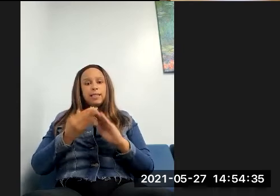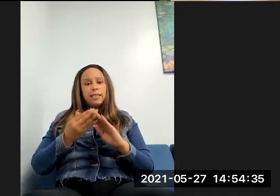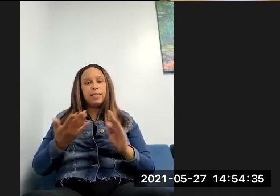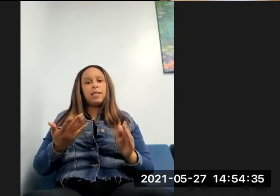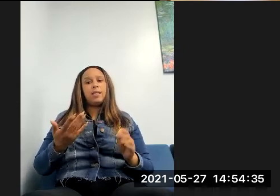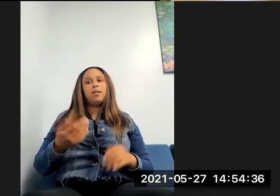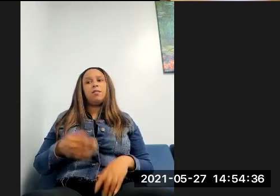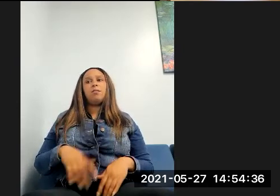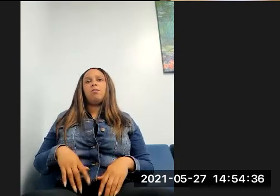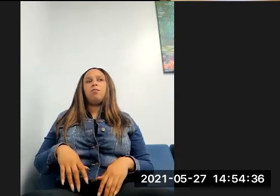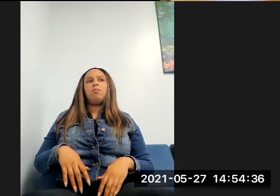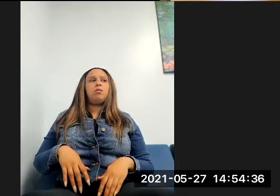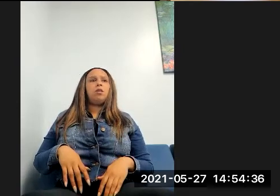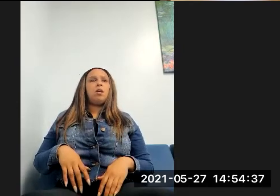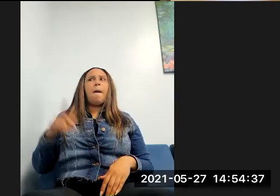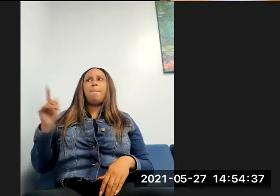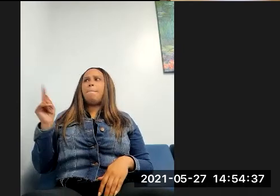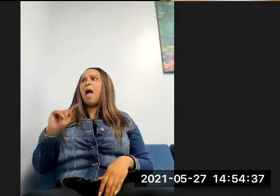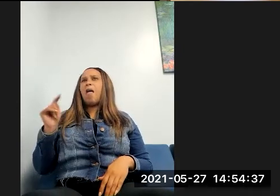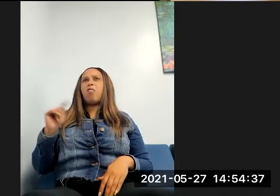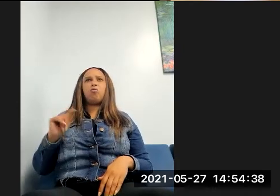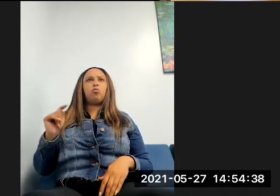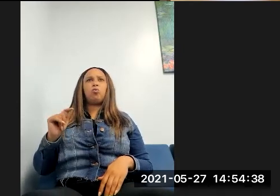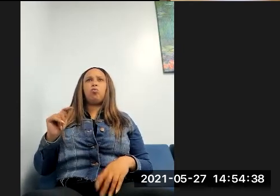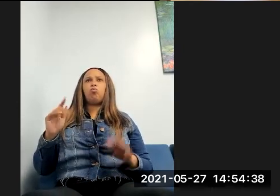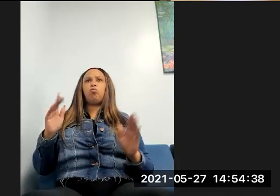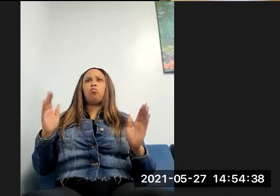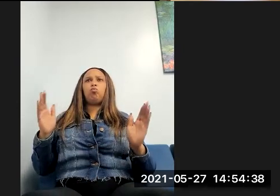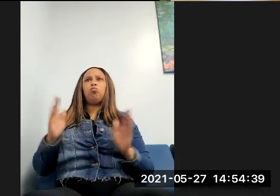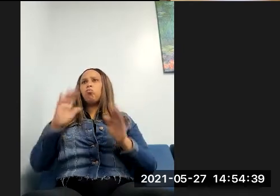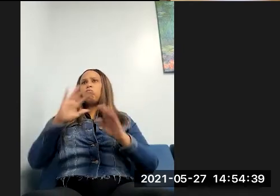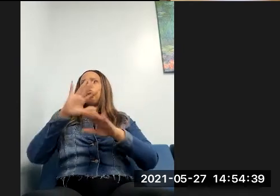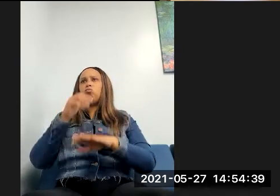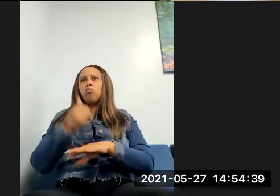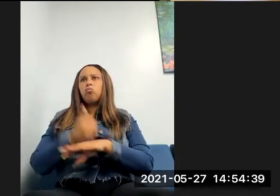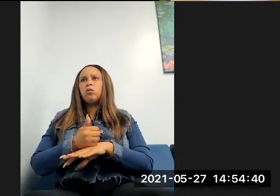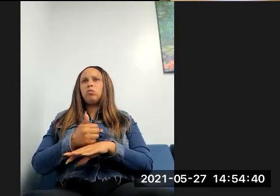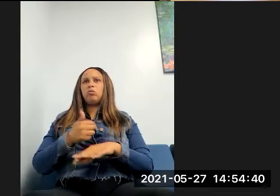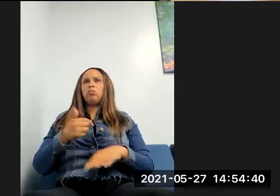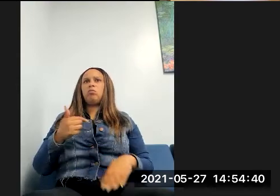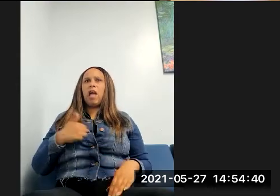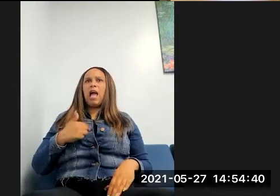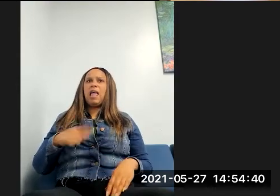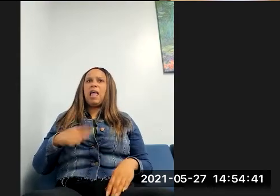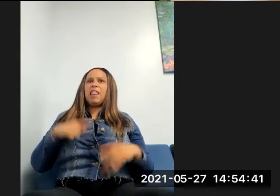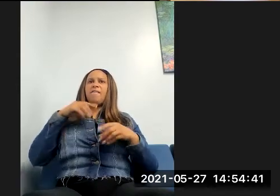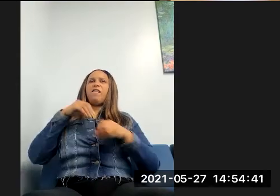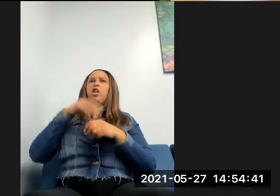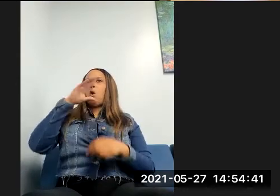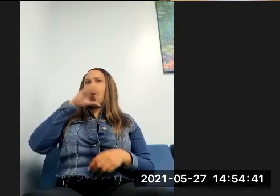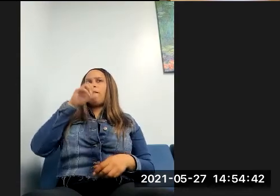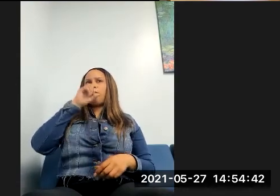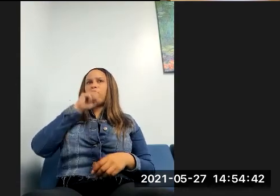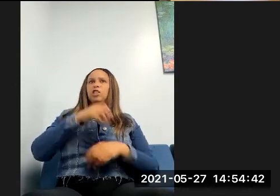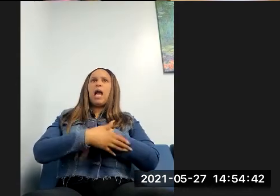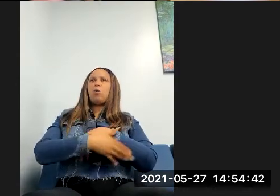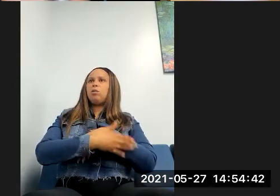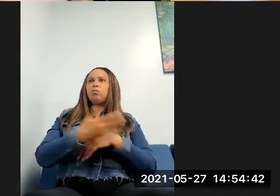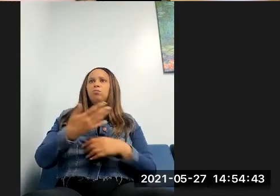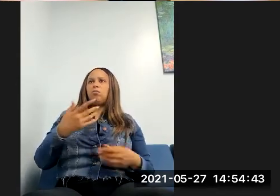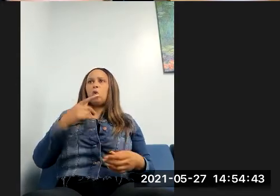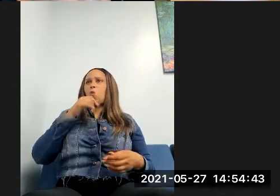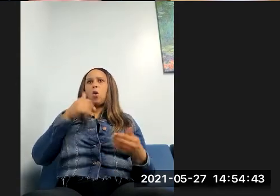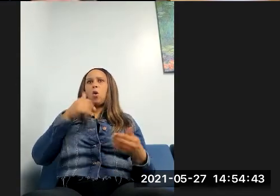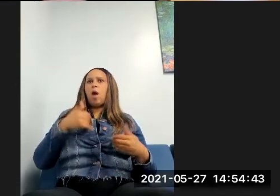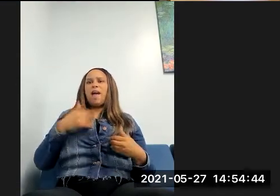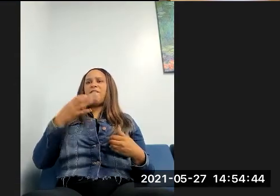little tiny bathrooms were brand new to me. I live up in Orange County. We don't have 19-inch doorways to get into